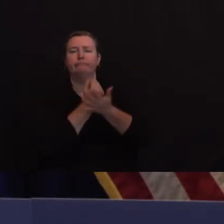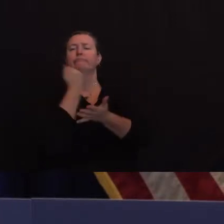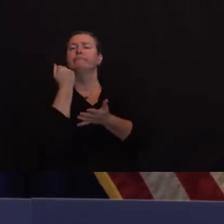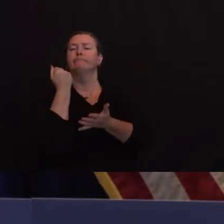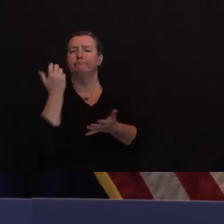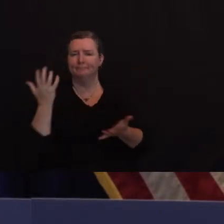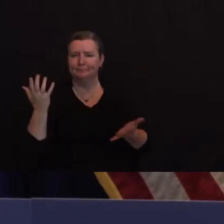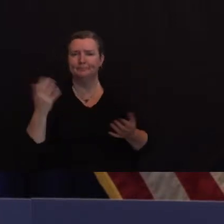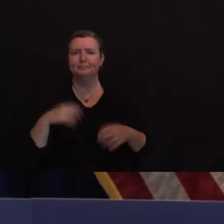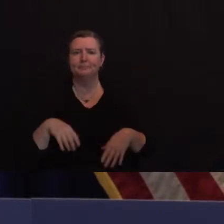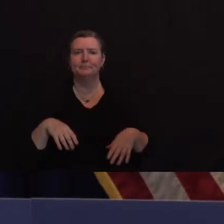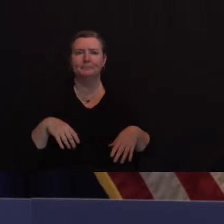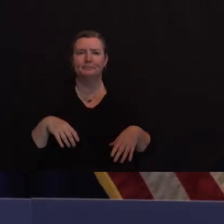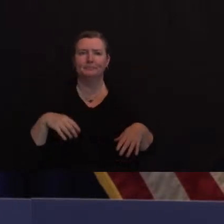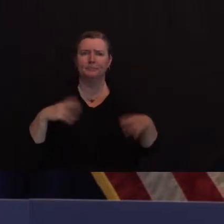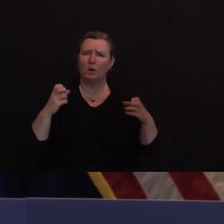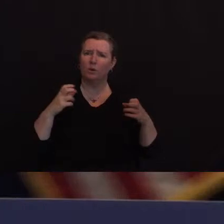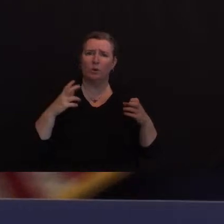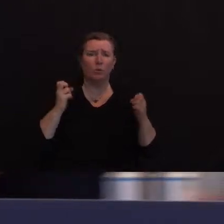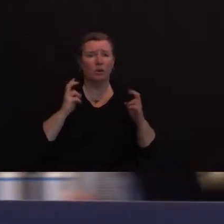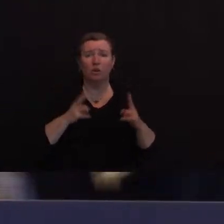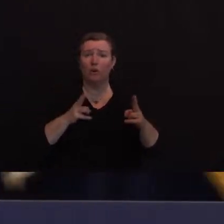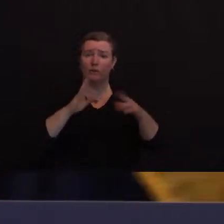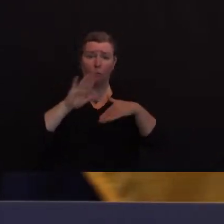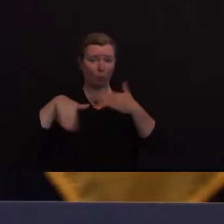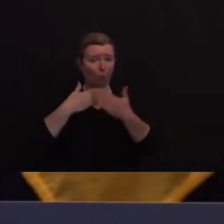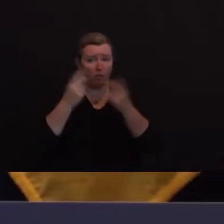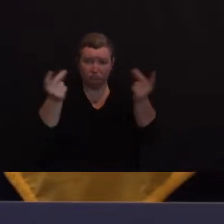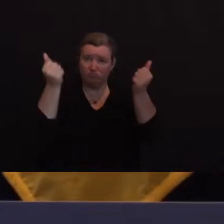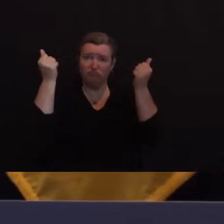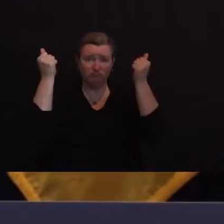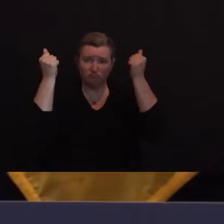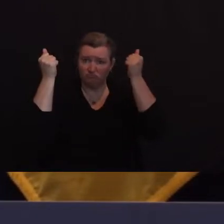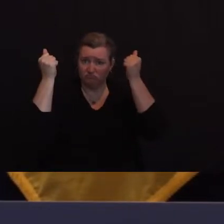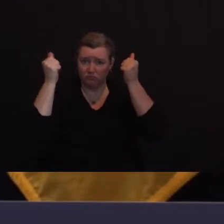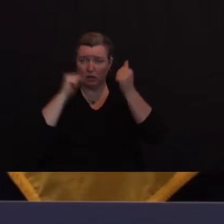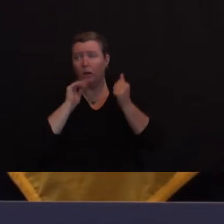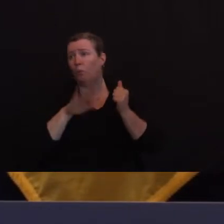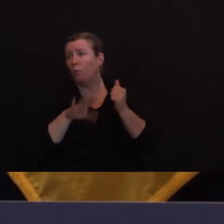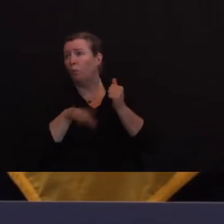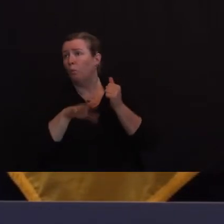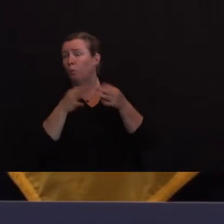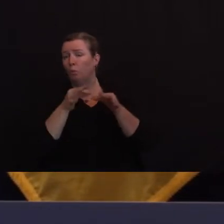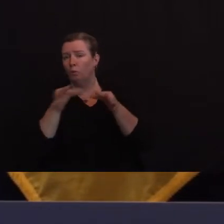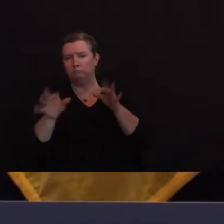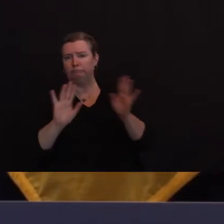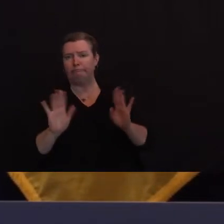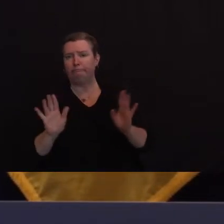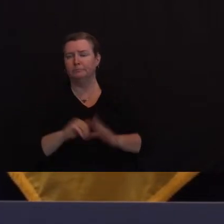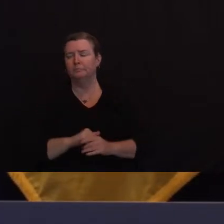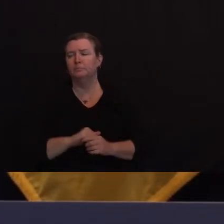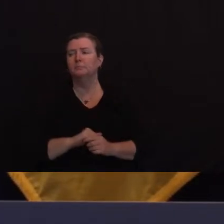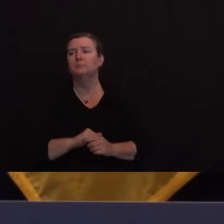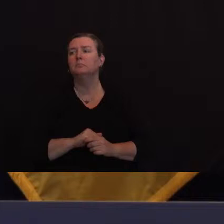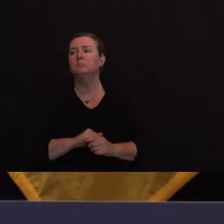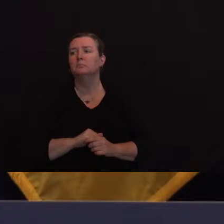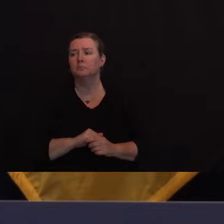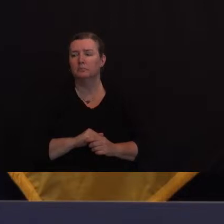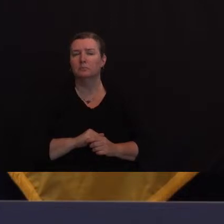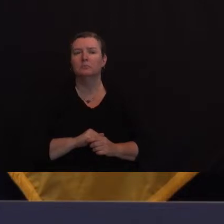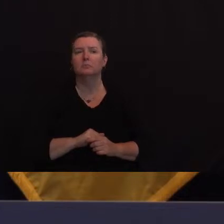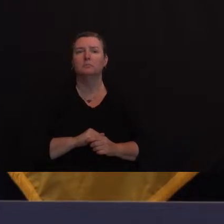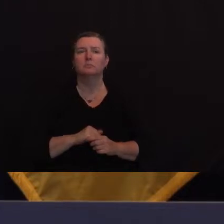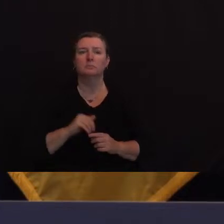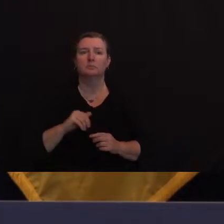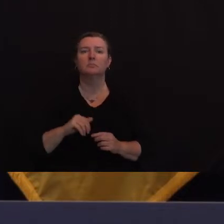time. Yeah, my answer, I should just go back to the prior question. My answer was sort of the generic, what's it look like on liftoff